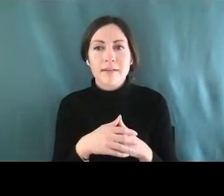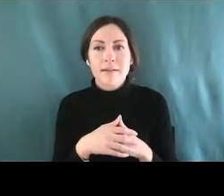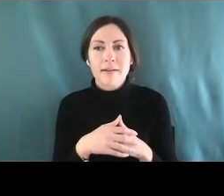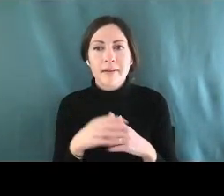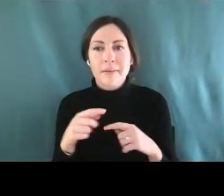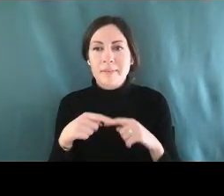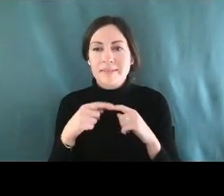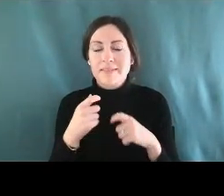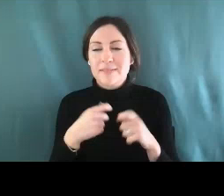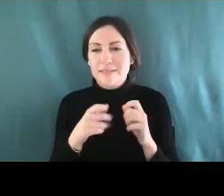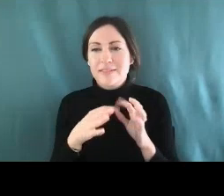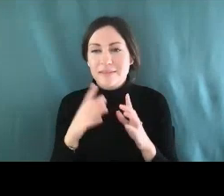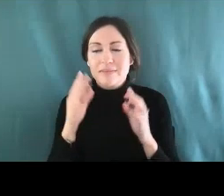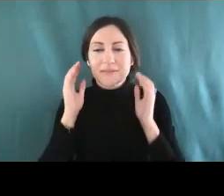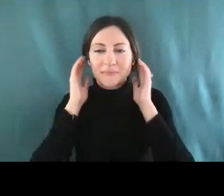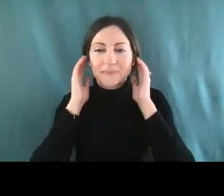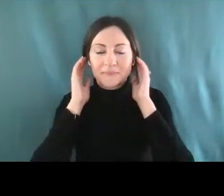interpreter switching.